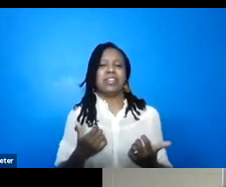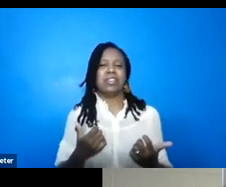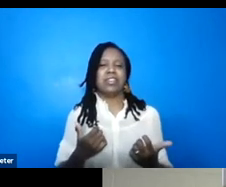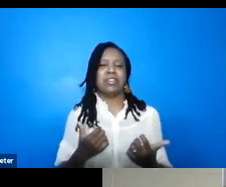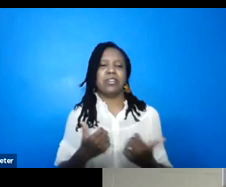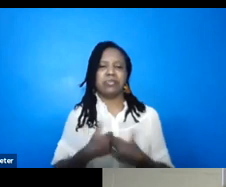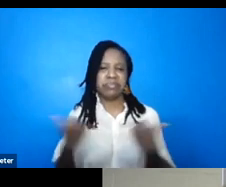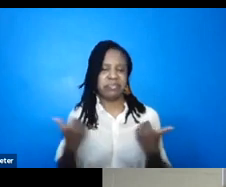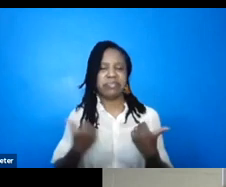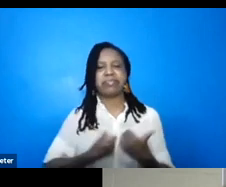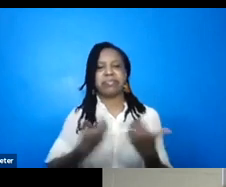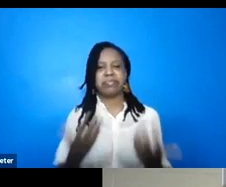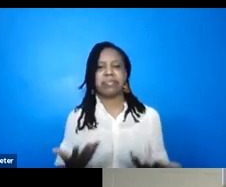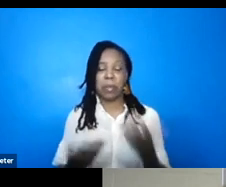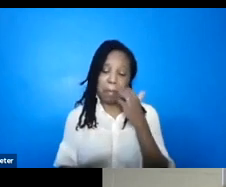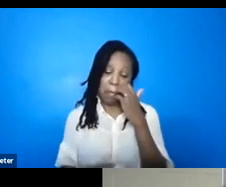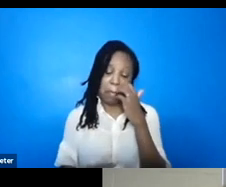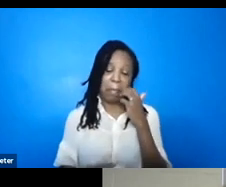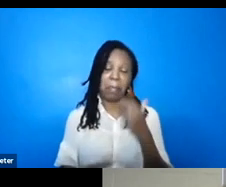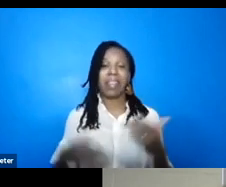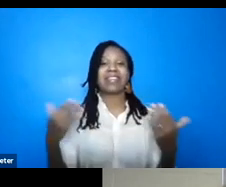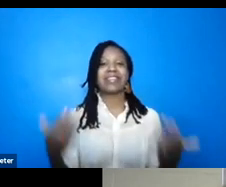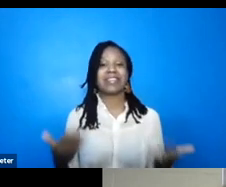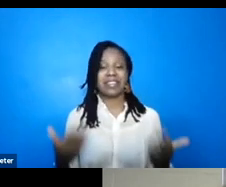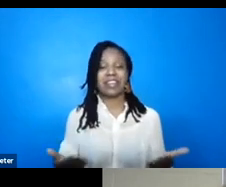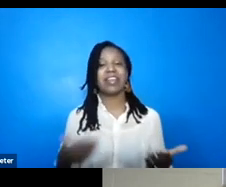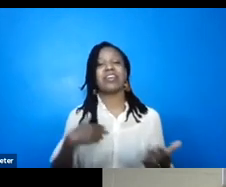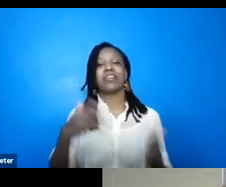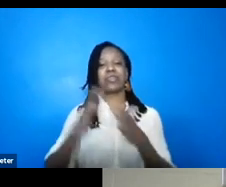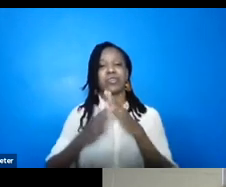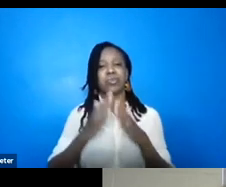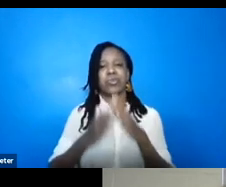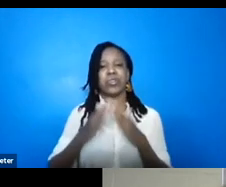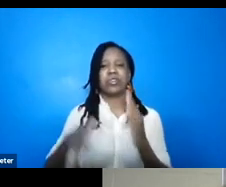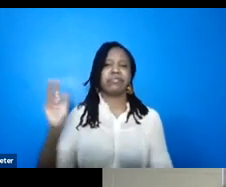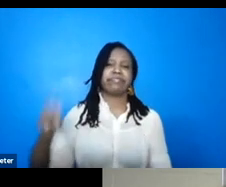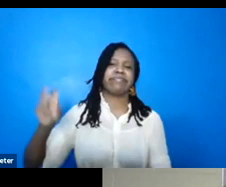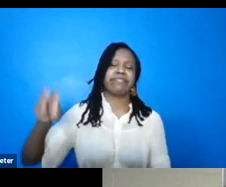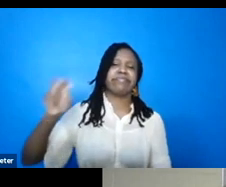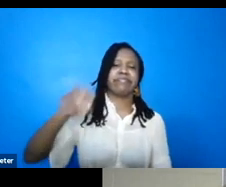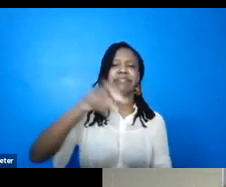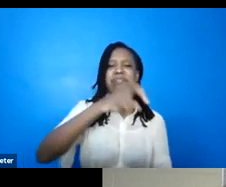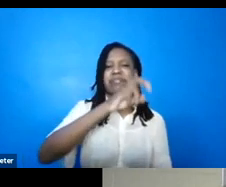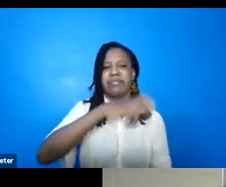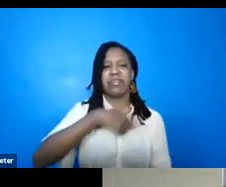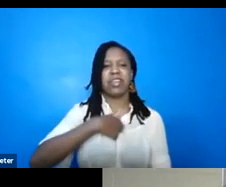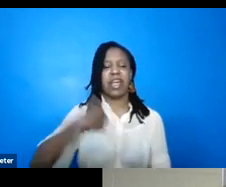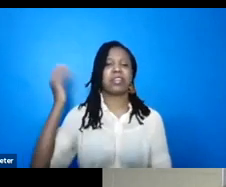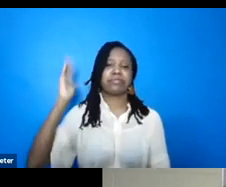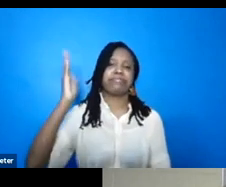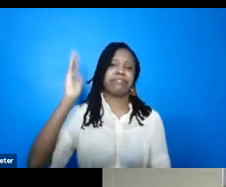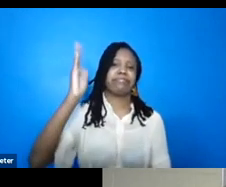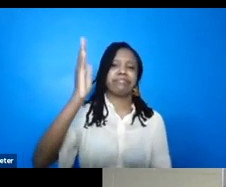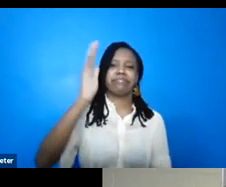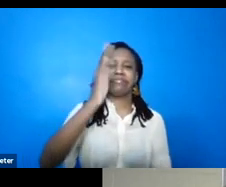similar experiences as me because they listen to the music that I once listened to. They listen to different kinds of music, but it's the same thing. And I